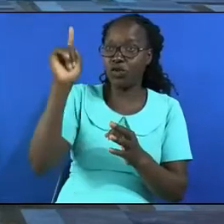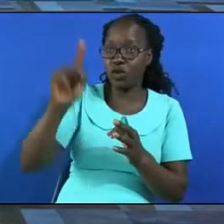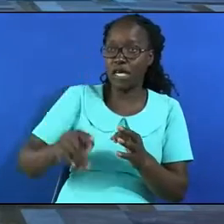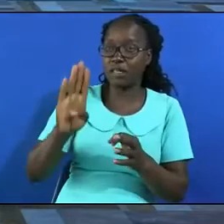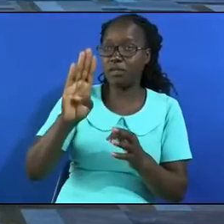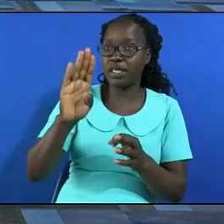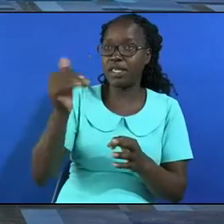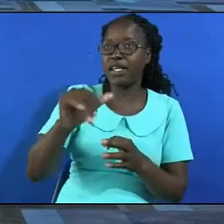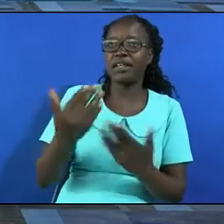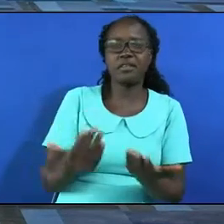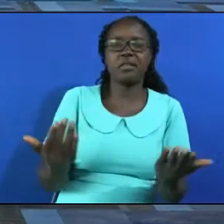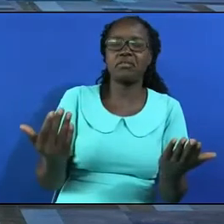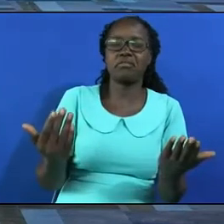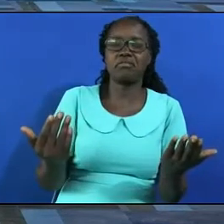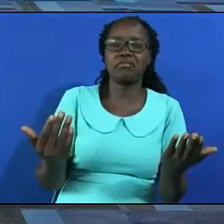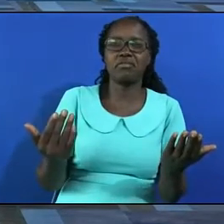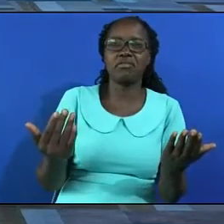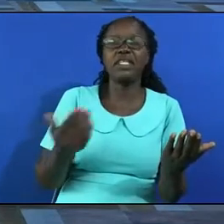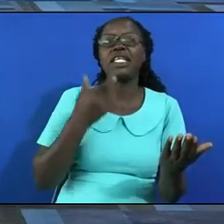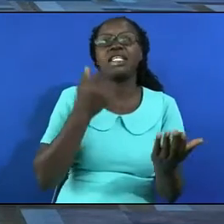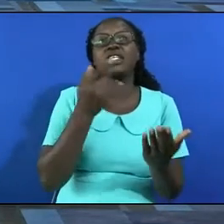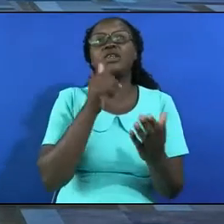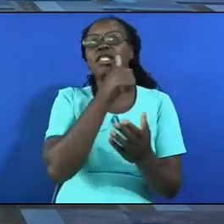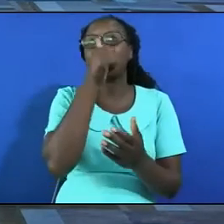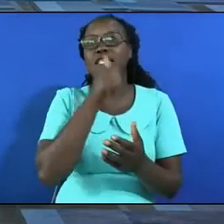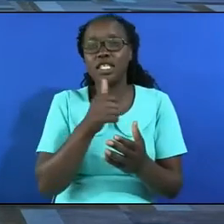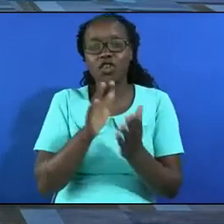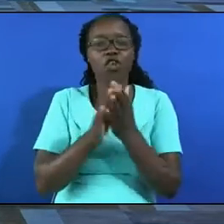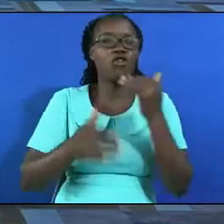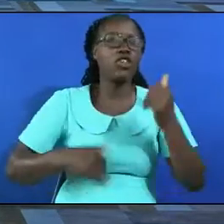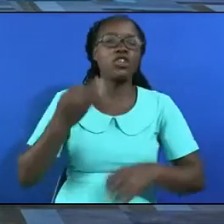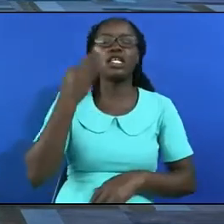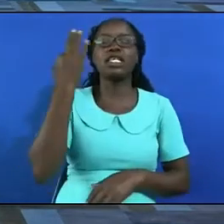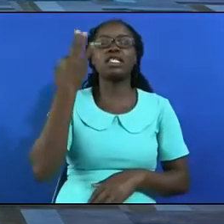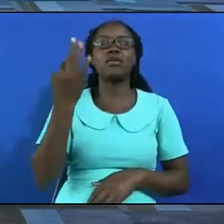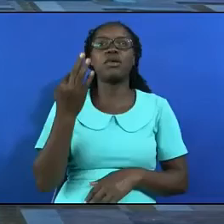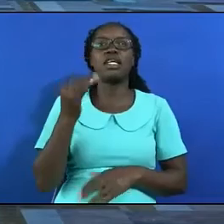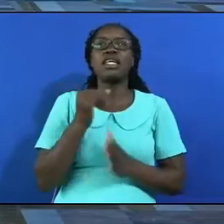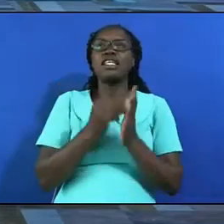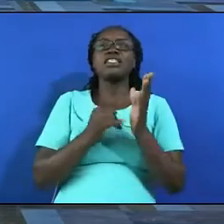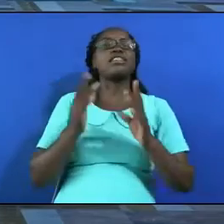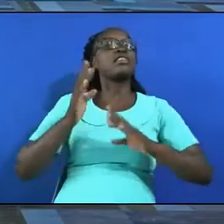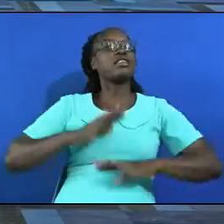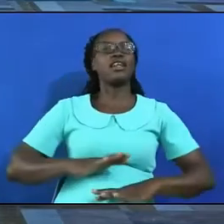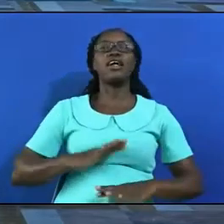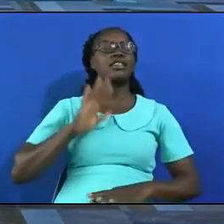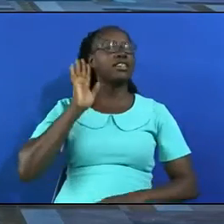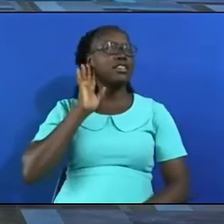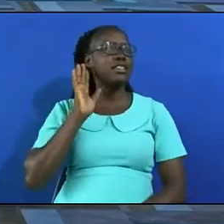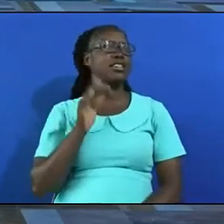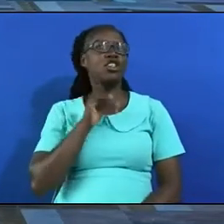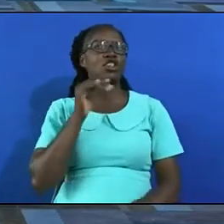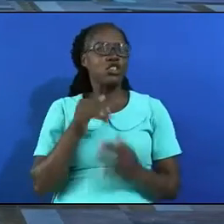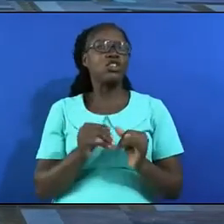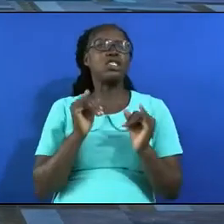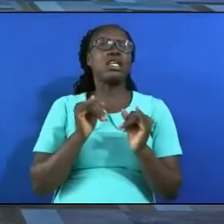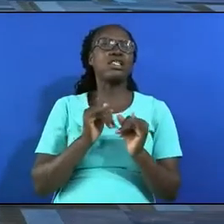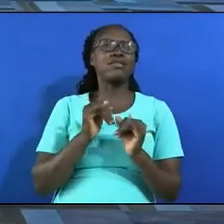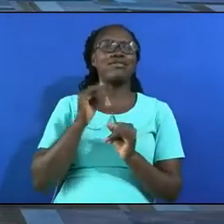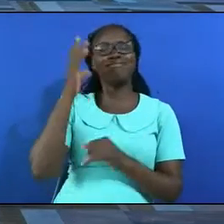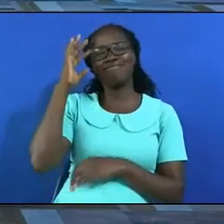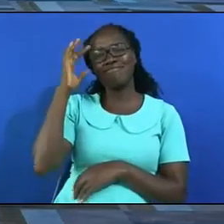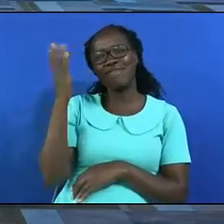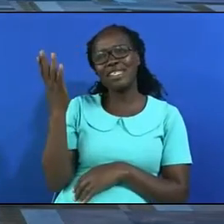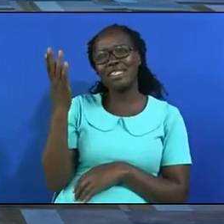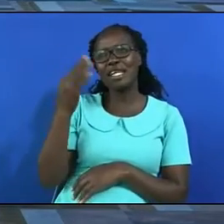can't be what? Yeah, let me tell you the secret of enjoying a sermon is to just relax and listen. Don't try to guess where